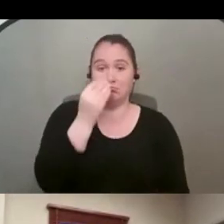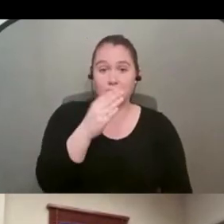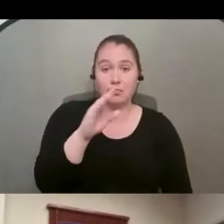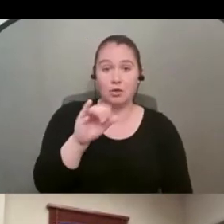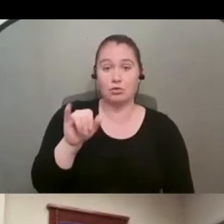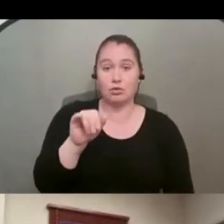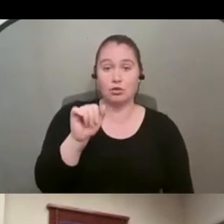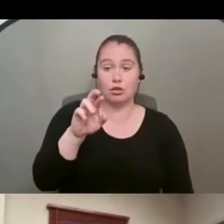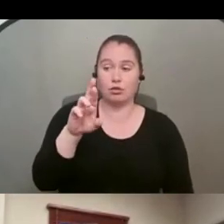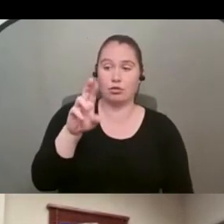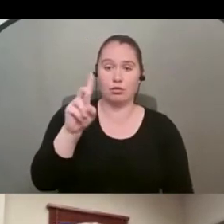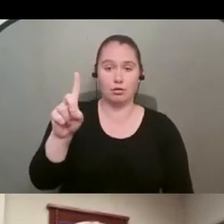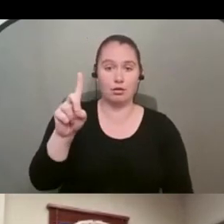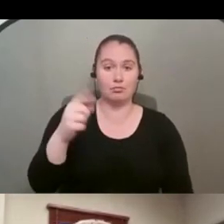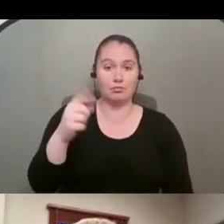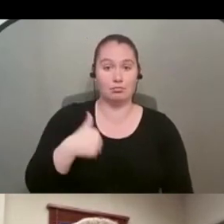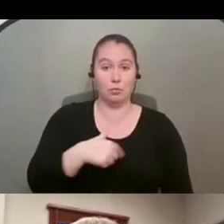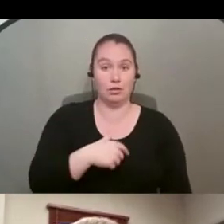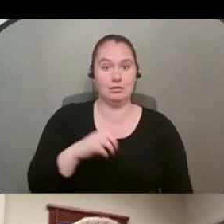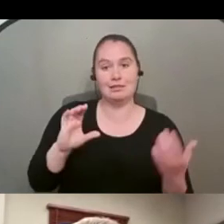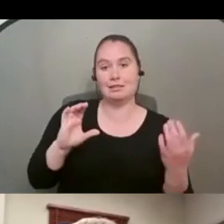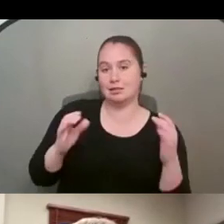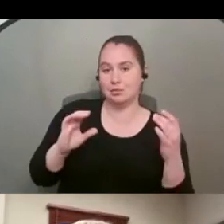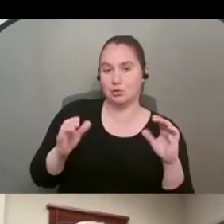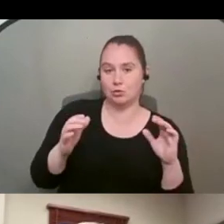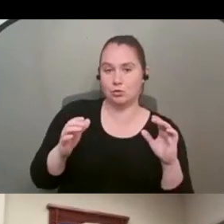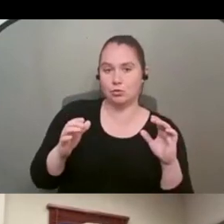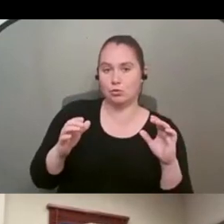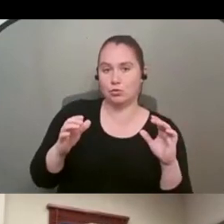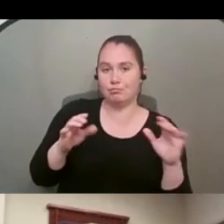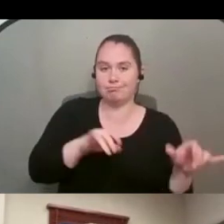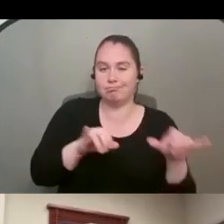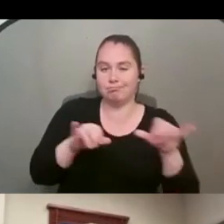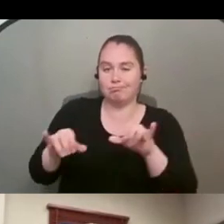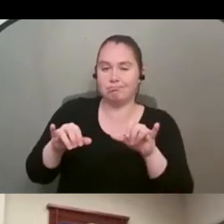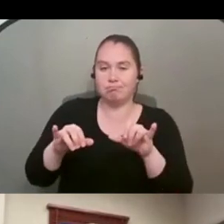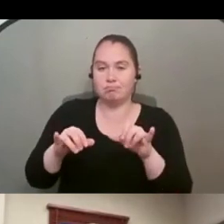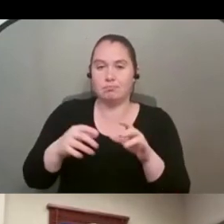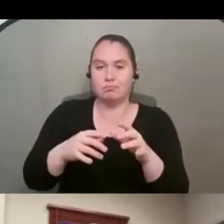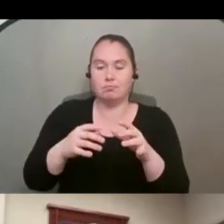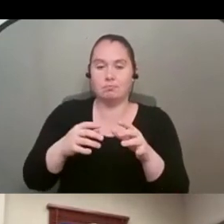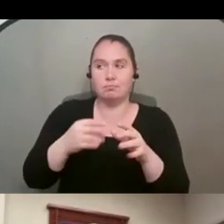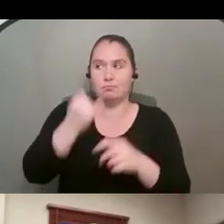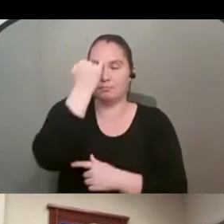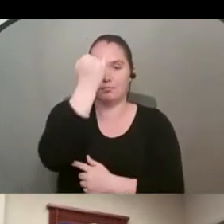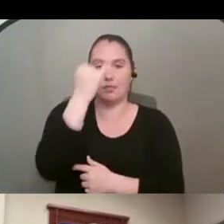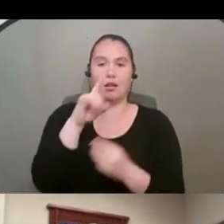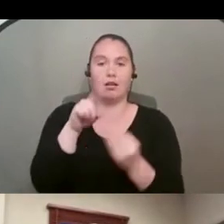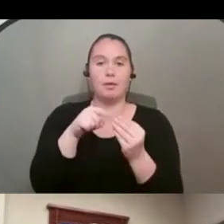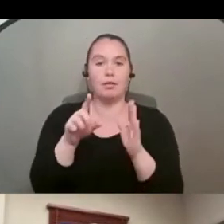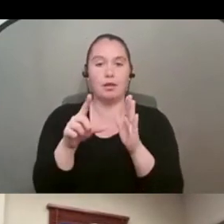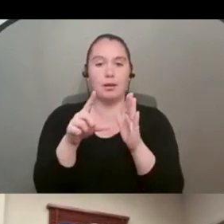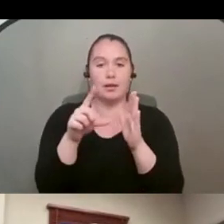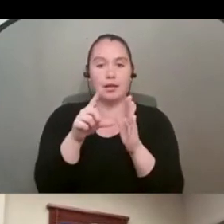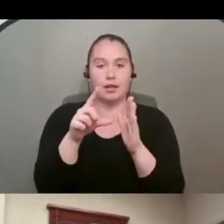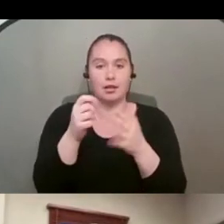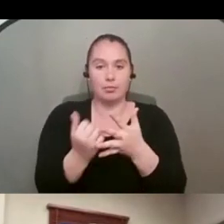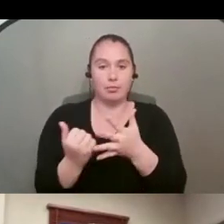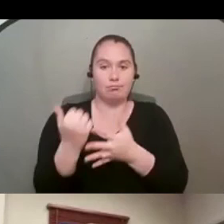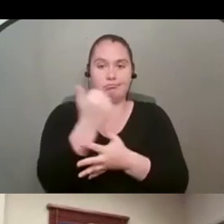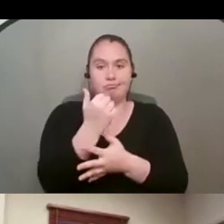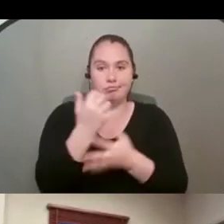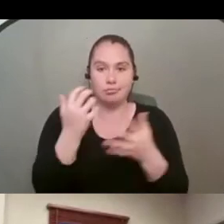a similar place, looking at the significance of all of the immediate priorities